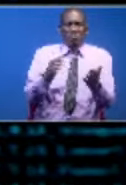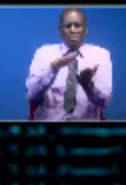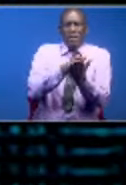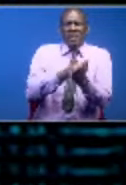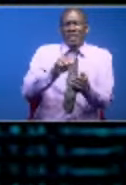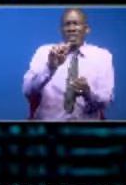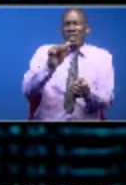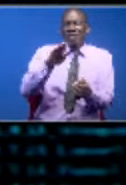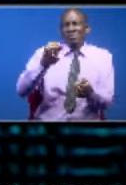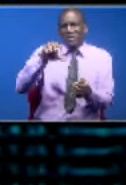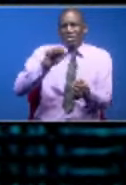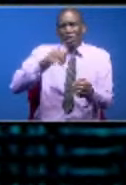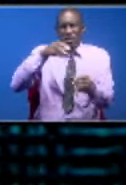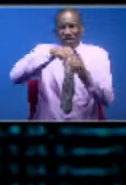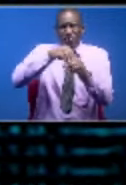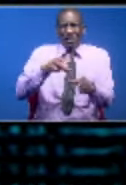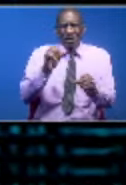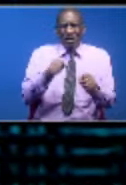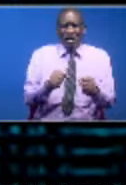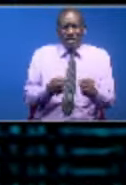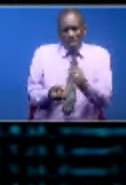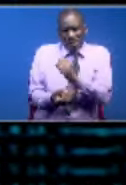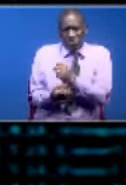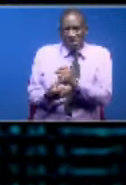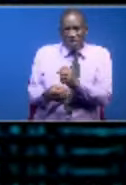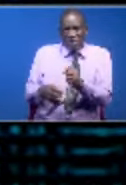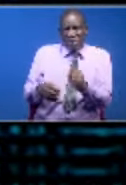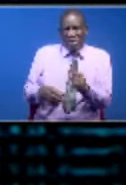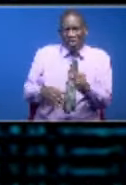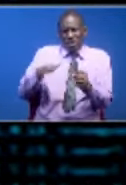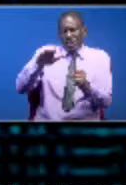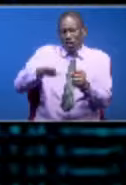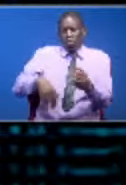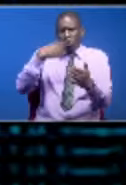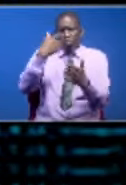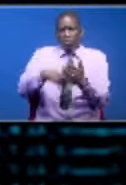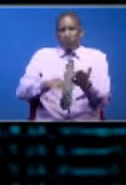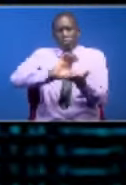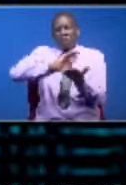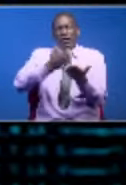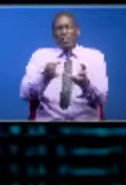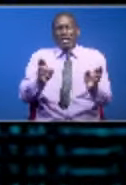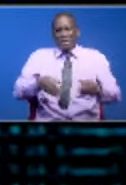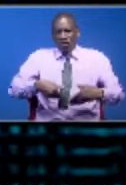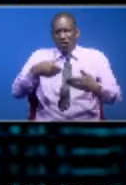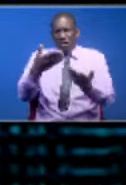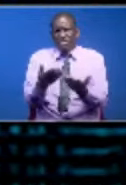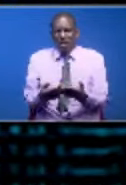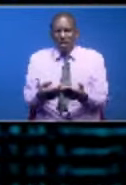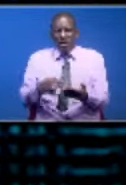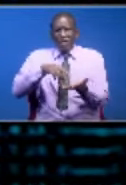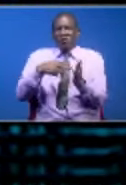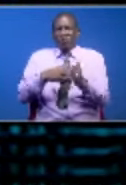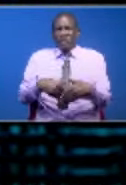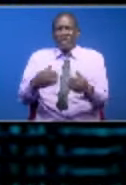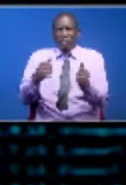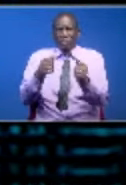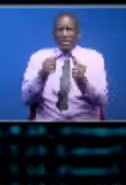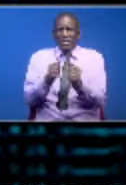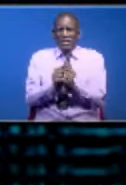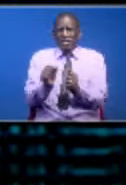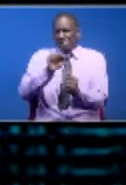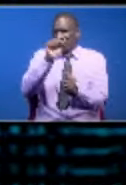investor can substantiate the lower cost of funding that they're willing to offer. You know, if a traditional project is giving you a 10% return,